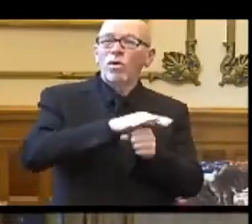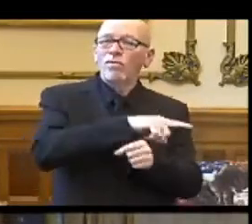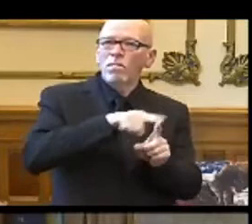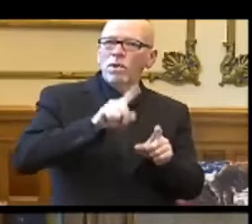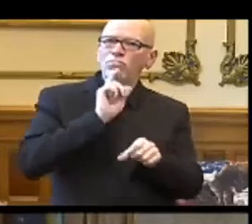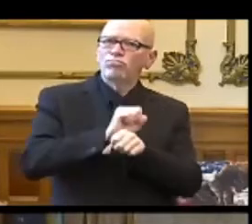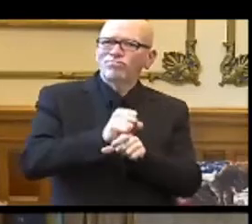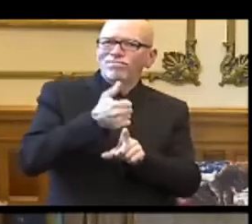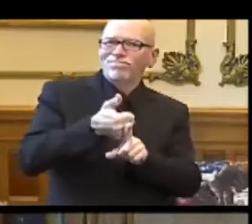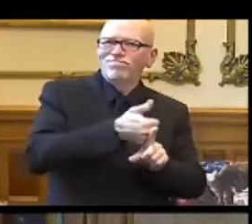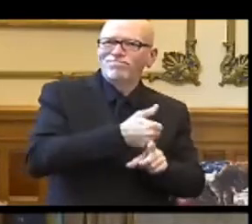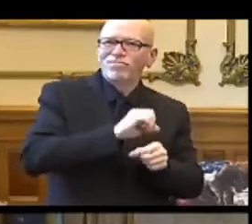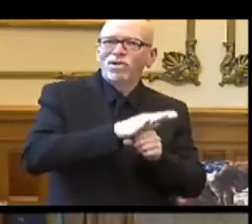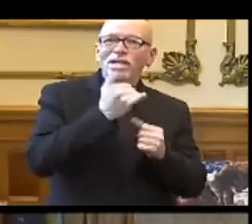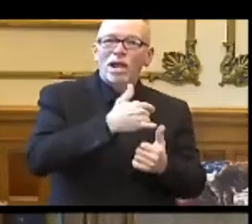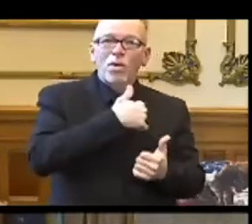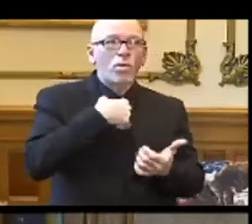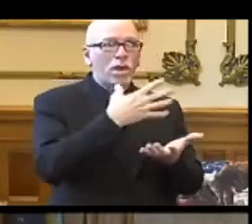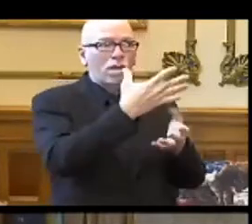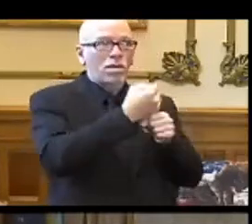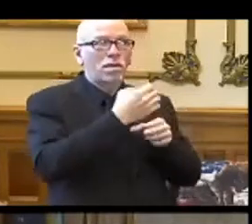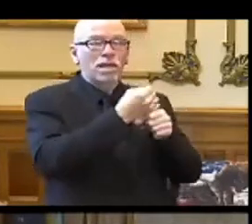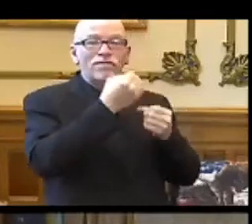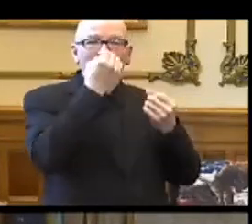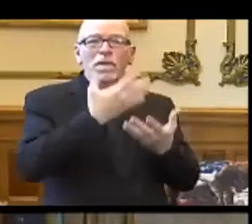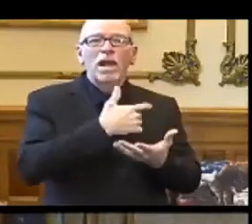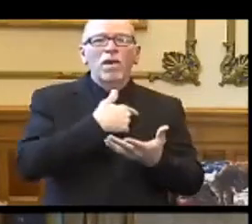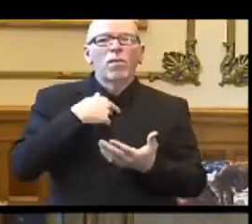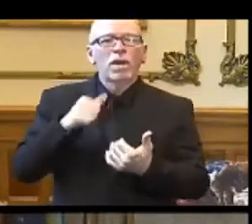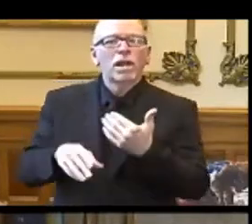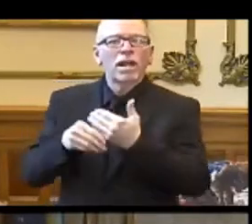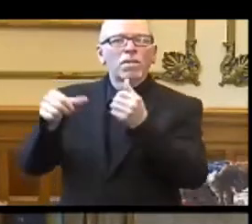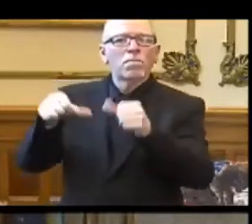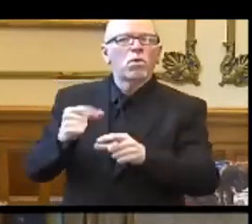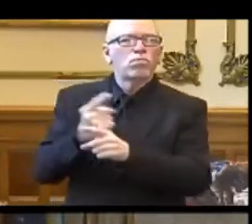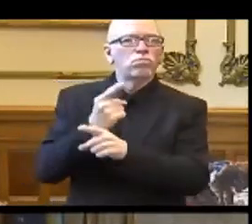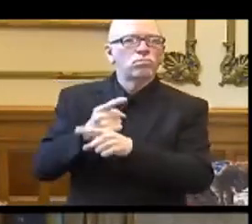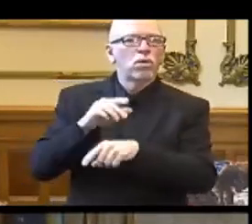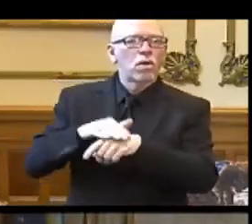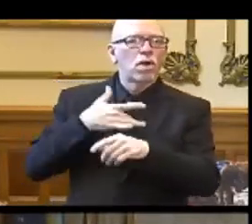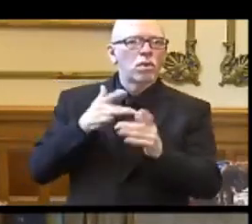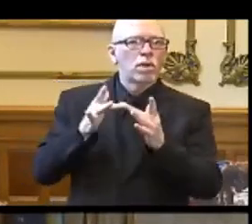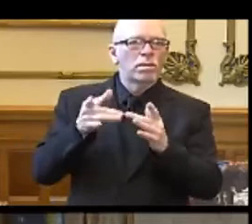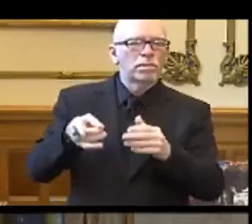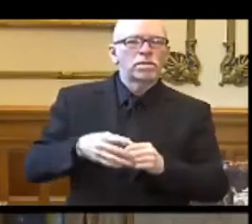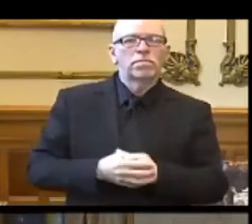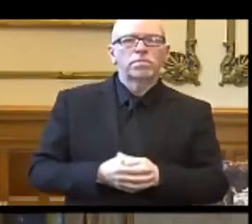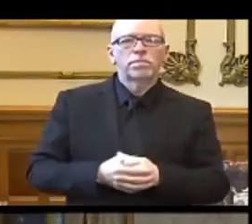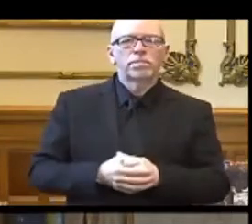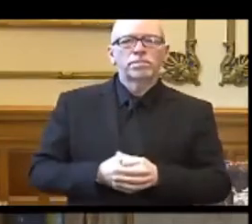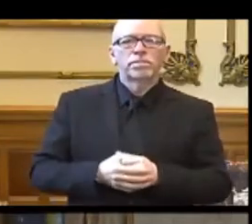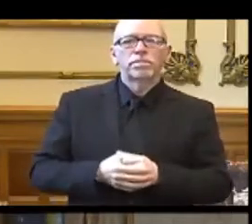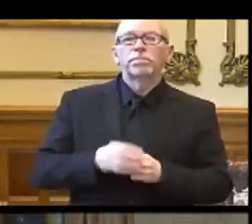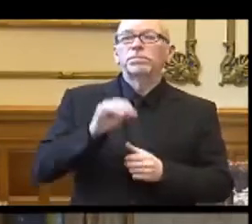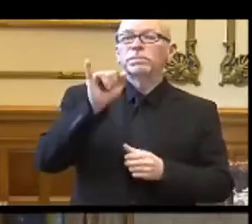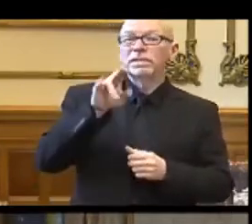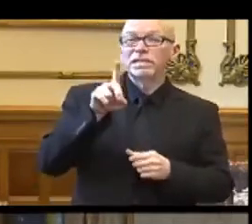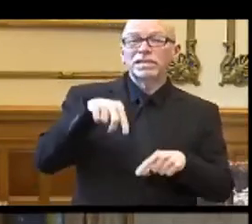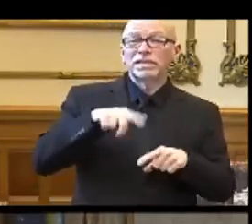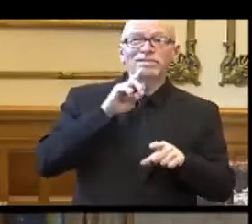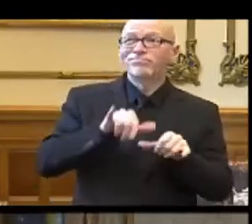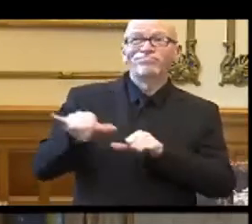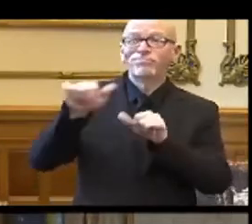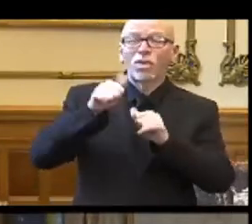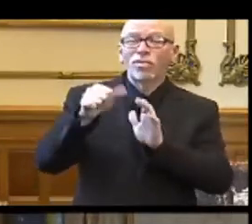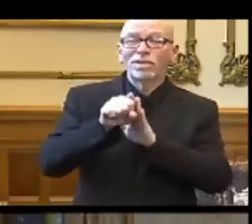now available to us so that we can, with that information, post them appropriately on our website. Indiana, like every other